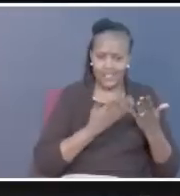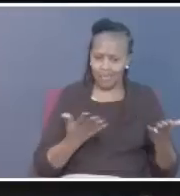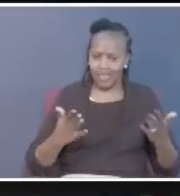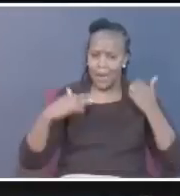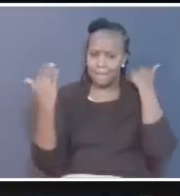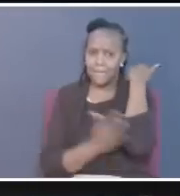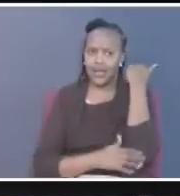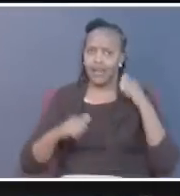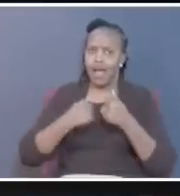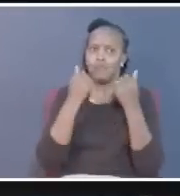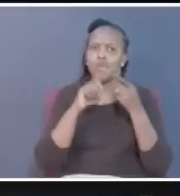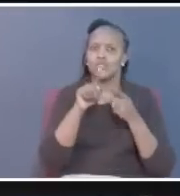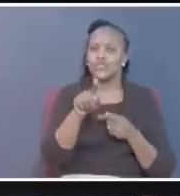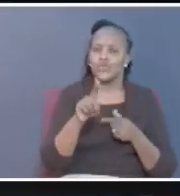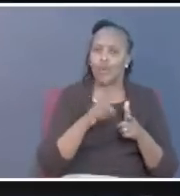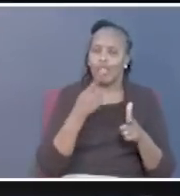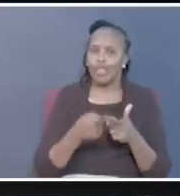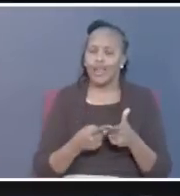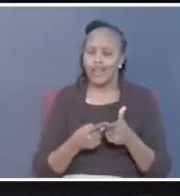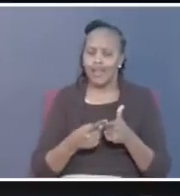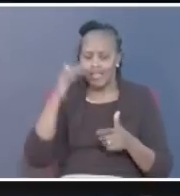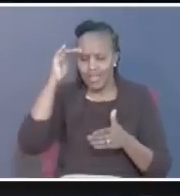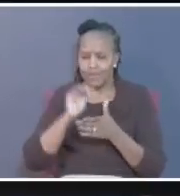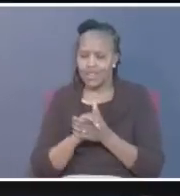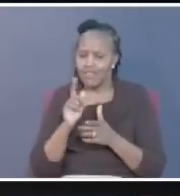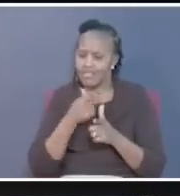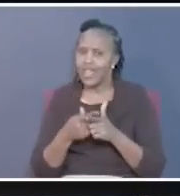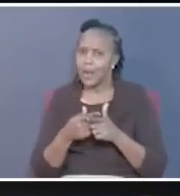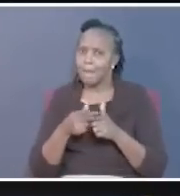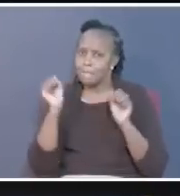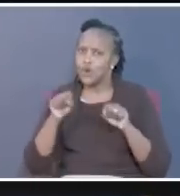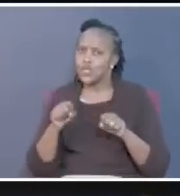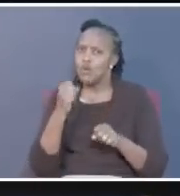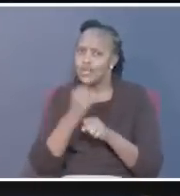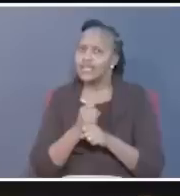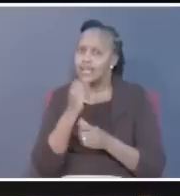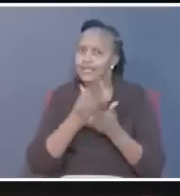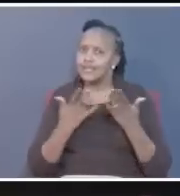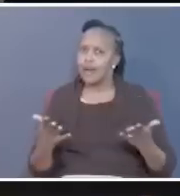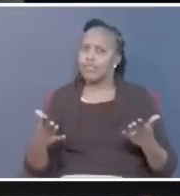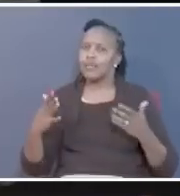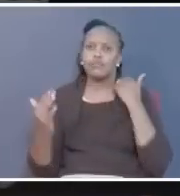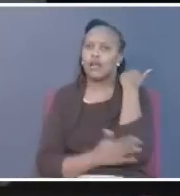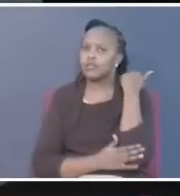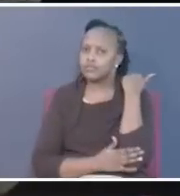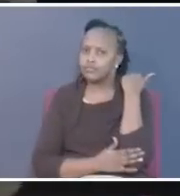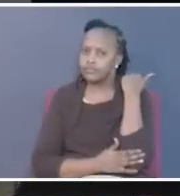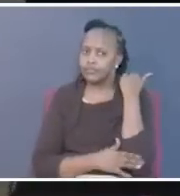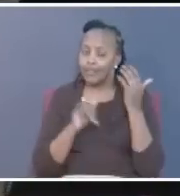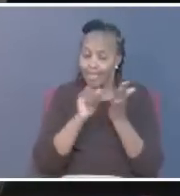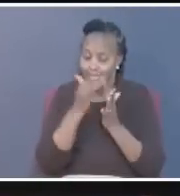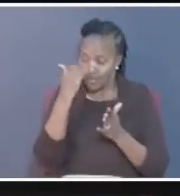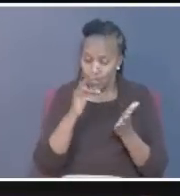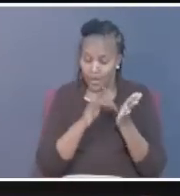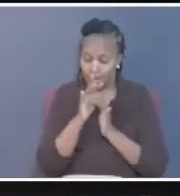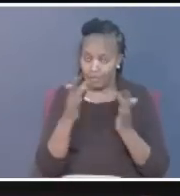you, they believed that you must have done something wrong. That's why in John chapter 9, when the disciples come across a